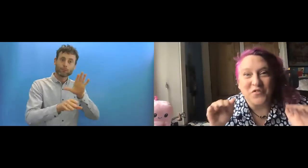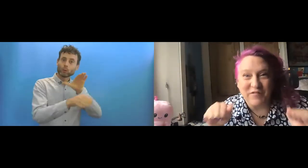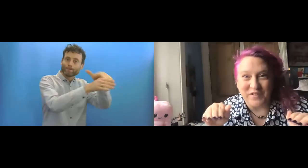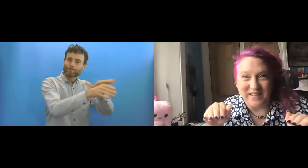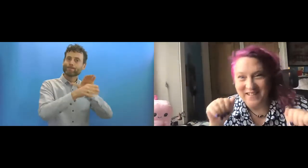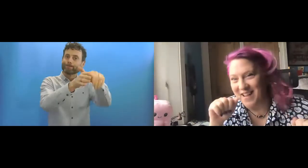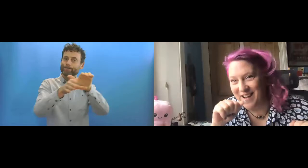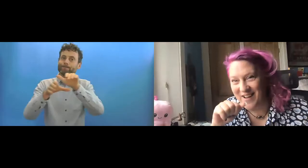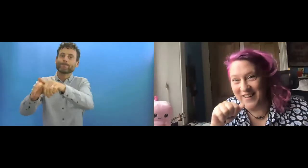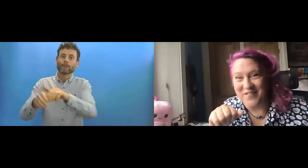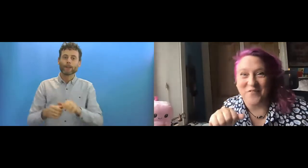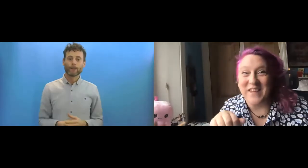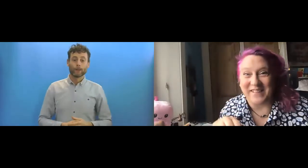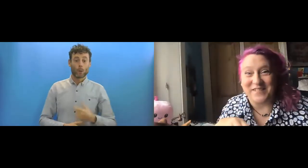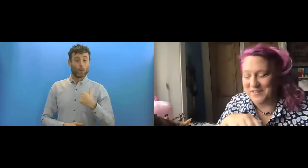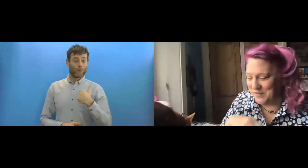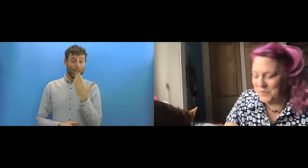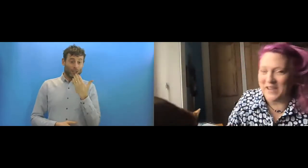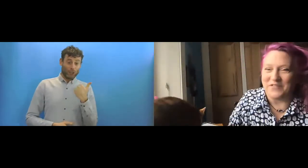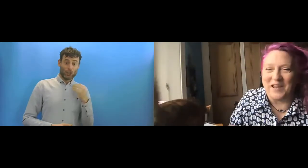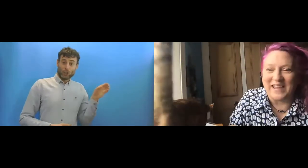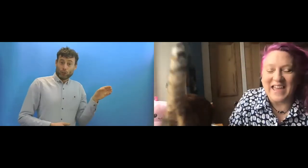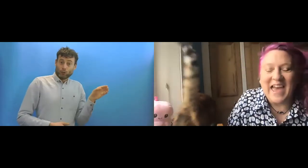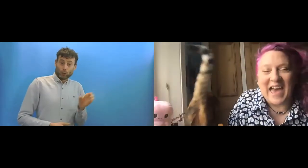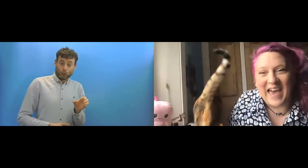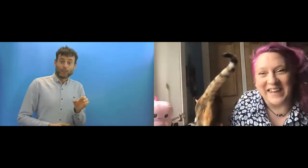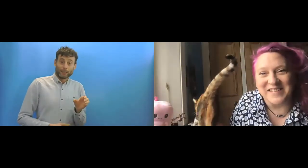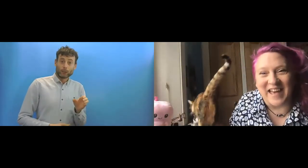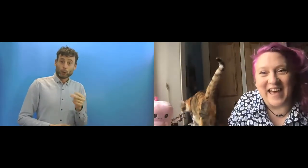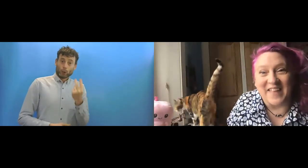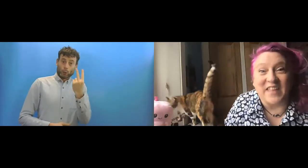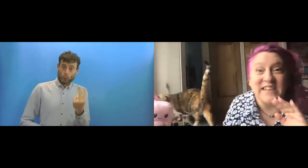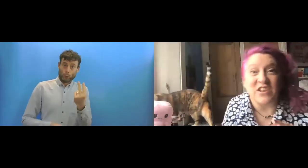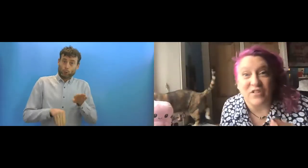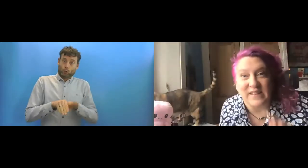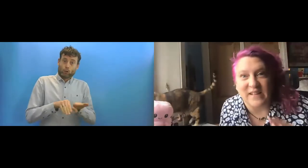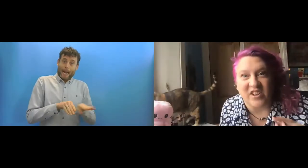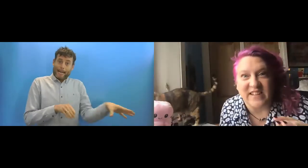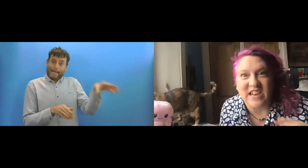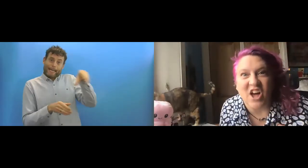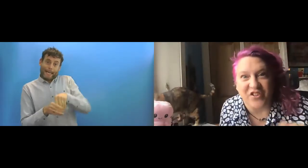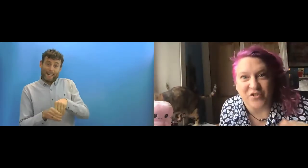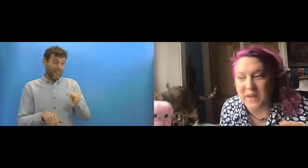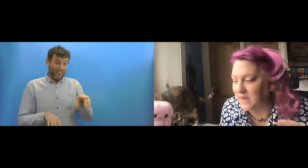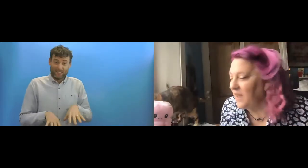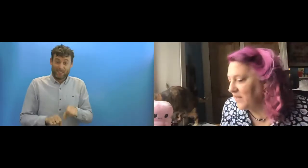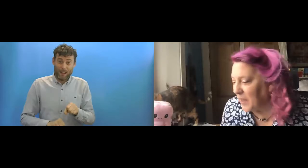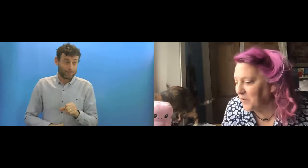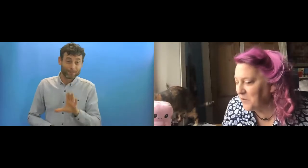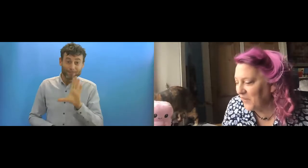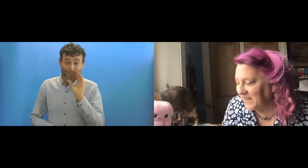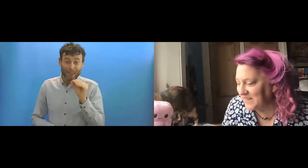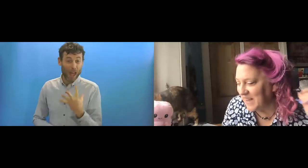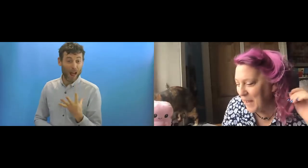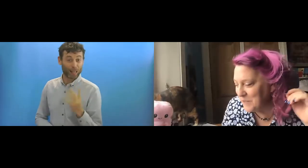just recruited our next two, if you like, and they literally started last week. So I'm